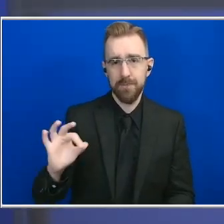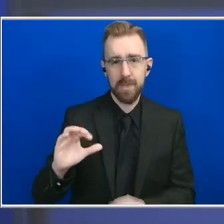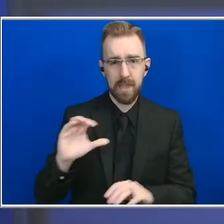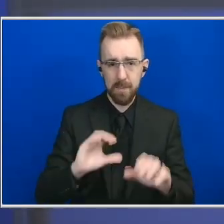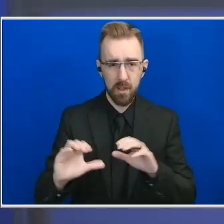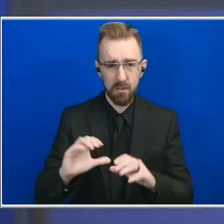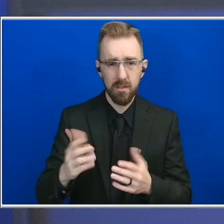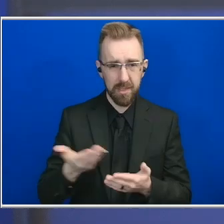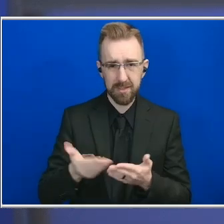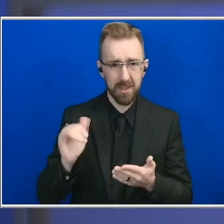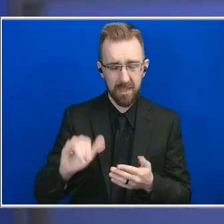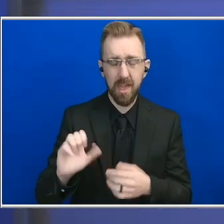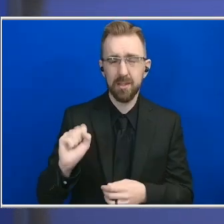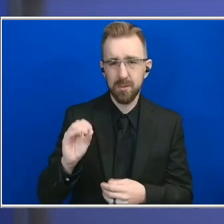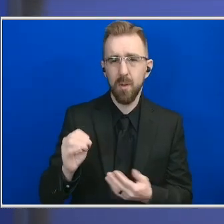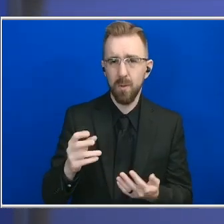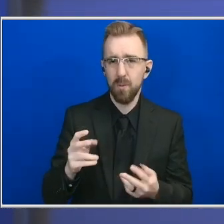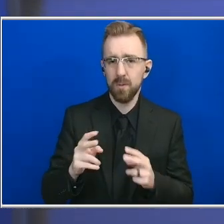you know, it's really